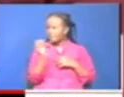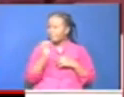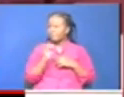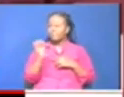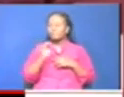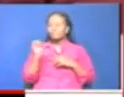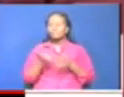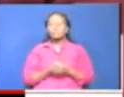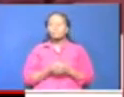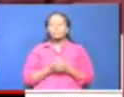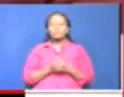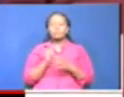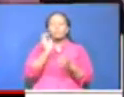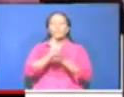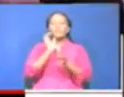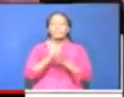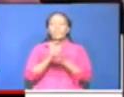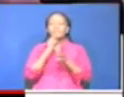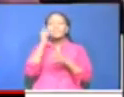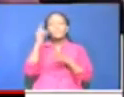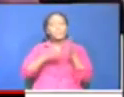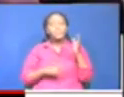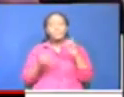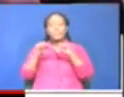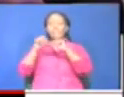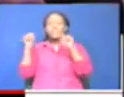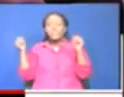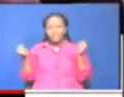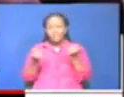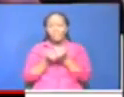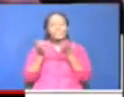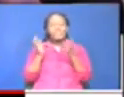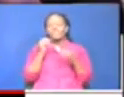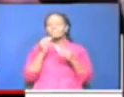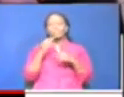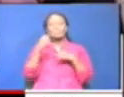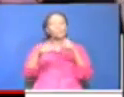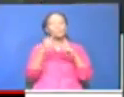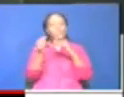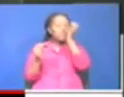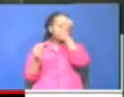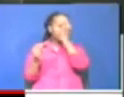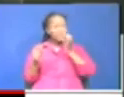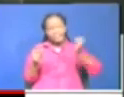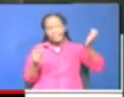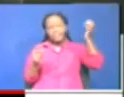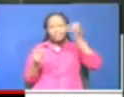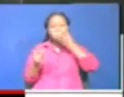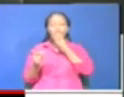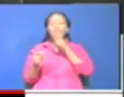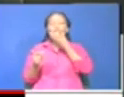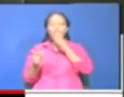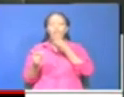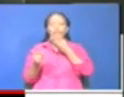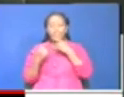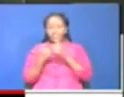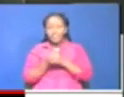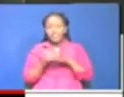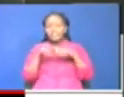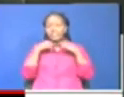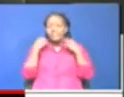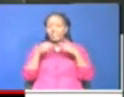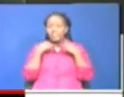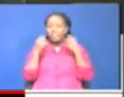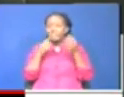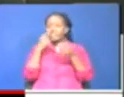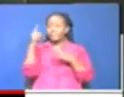The congregation noting that society is increasingly neglecting fathers. Reverend Phyllis Gethaiga observed that most